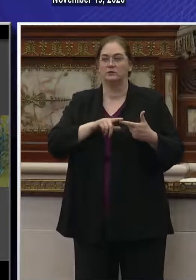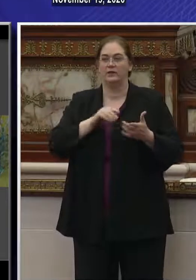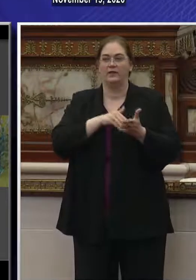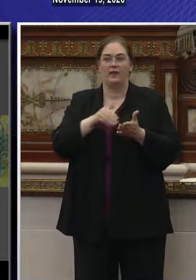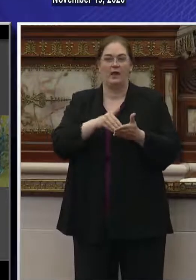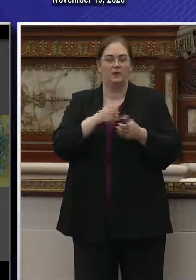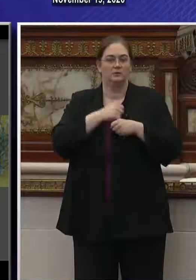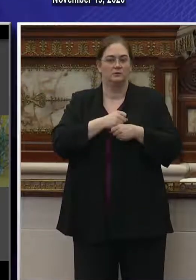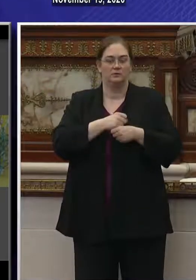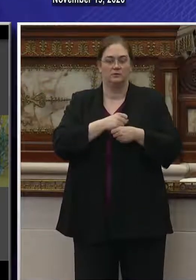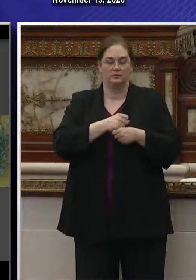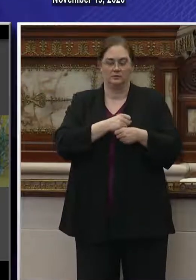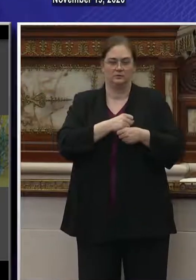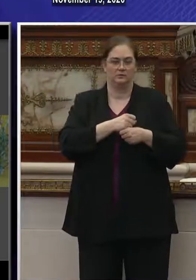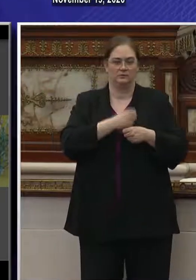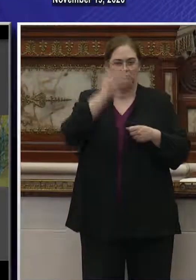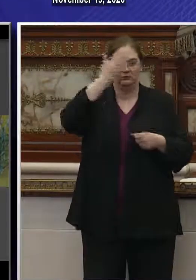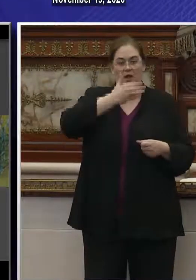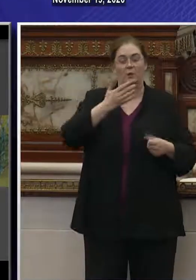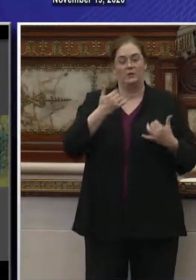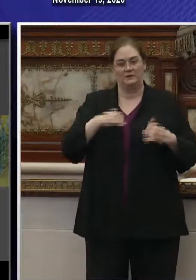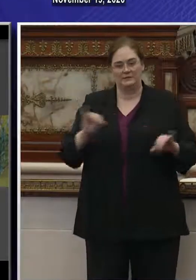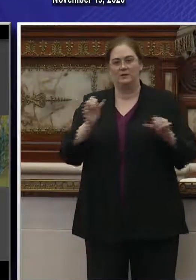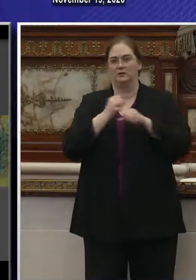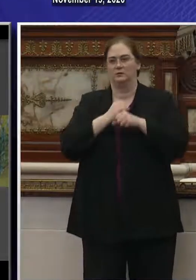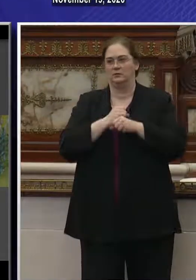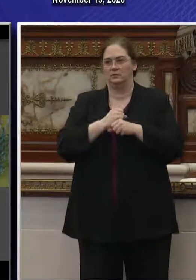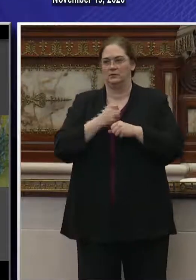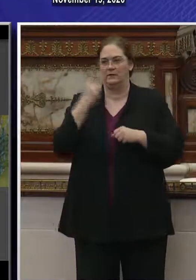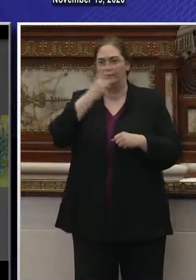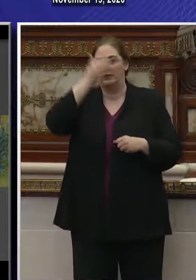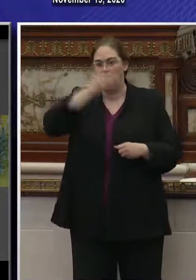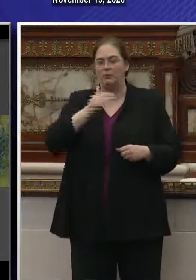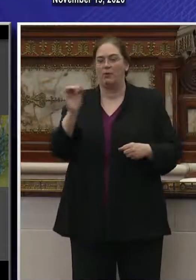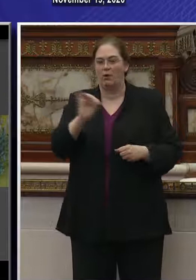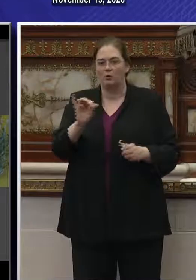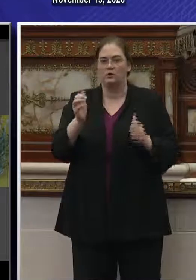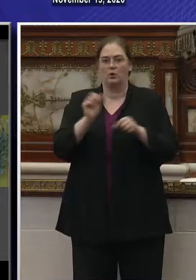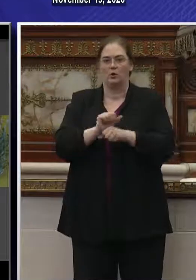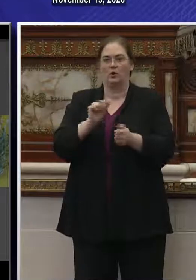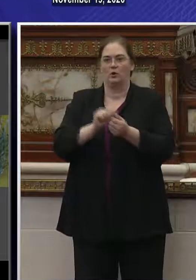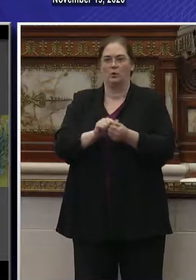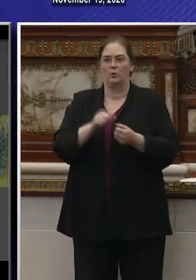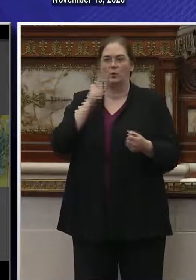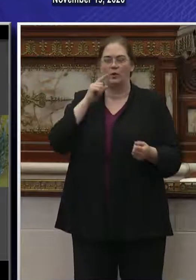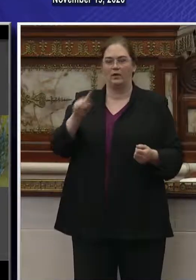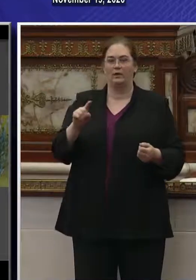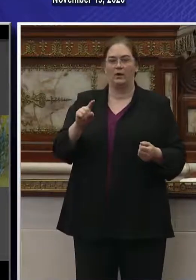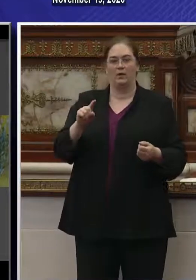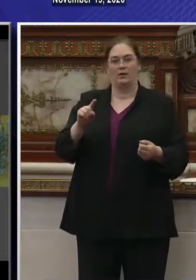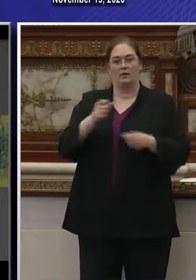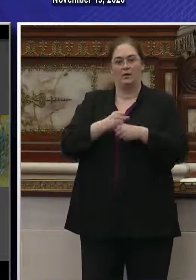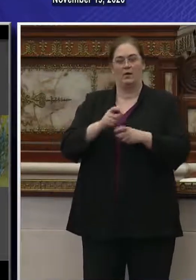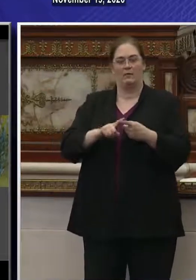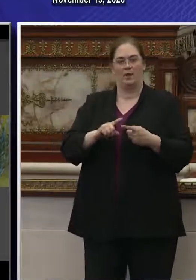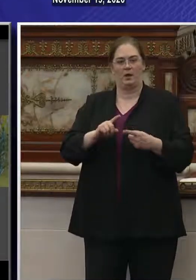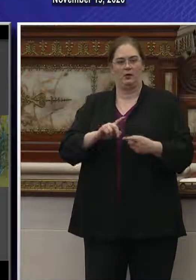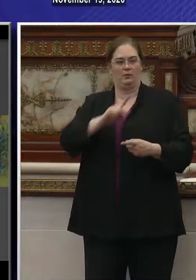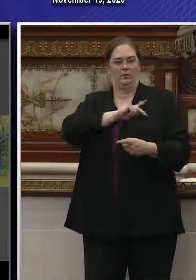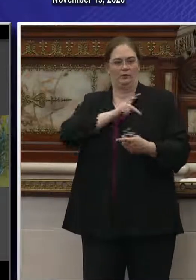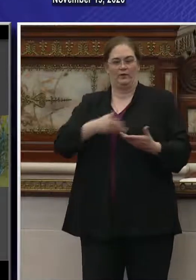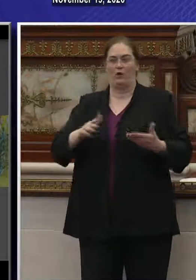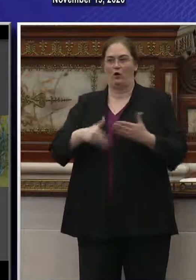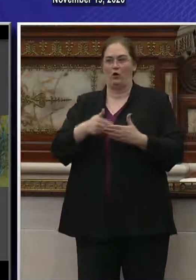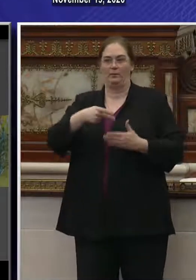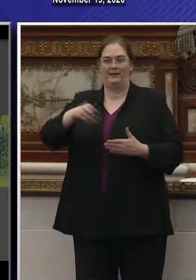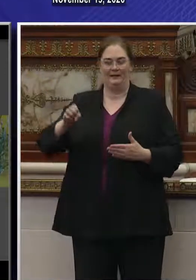thousands of manufacturing of face shields, and we continue to manufacture face shields, but we also work with mask manufacturers on a personal level. So all of our